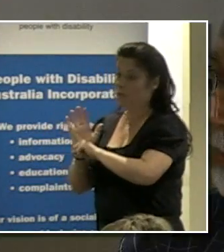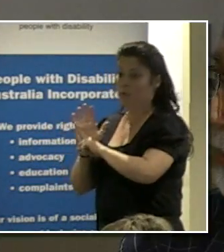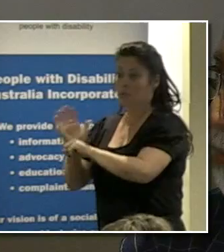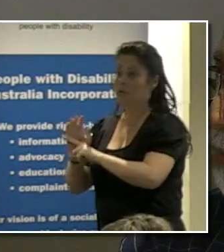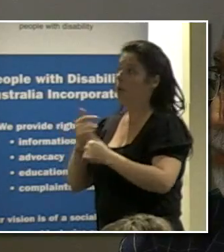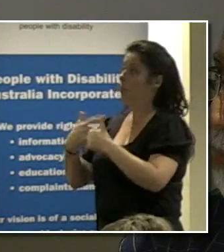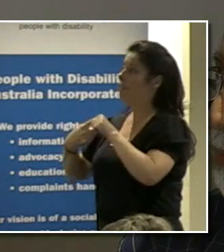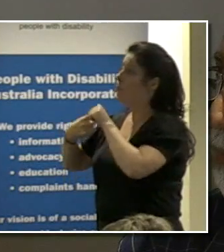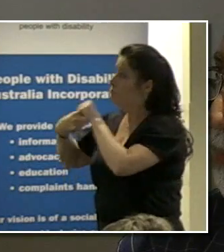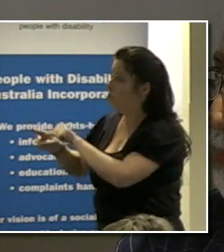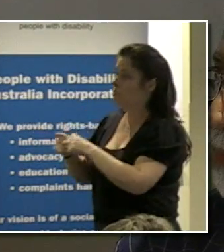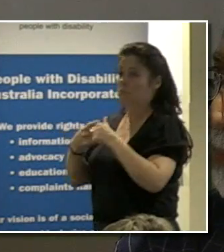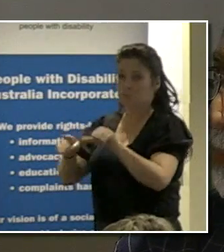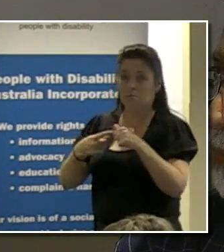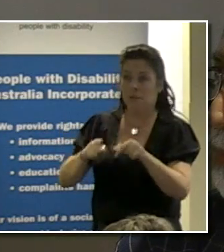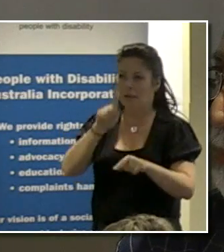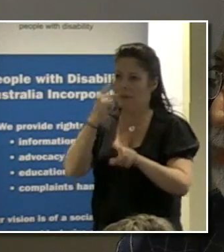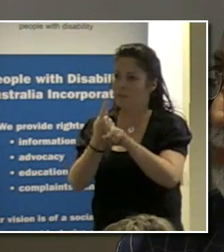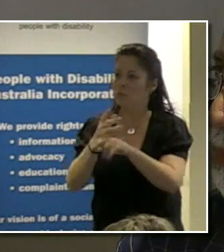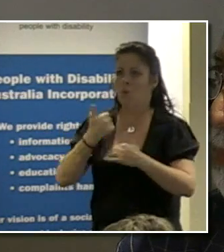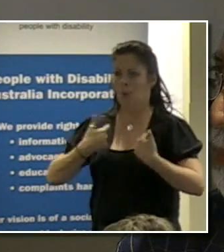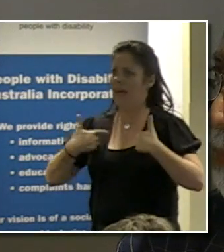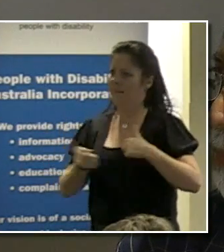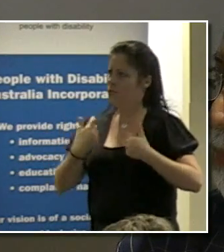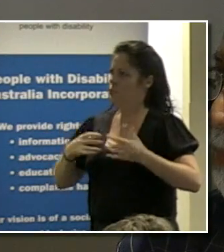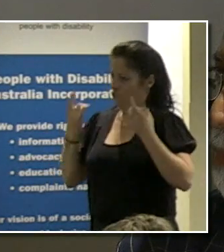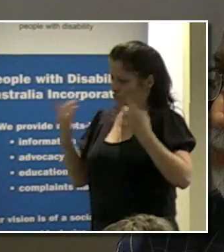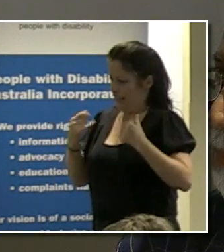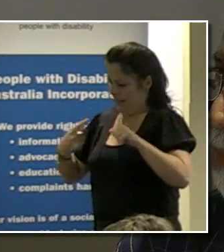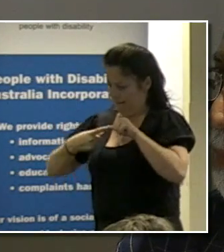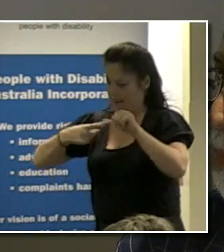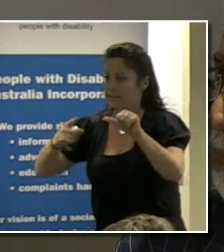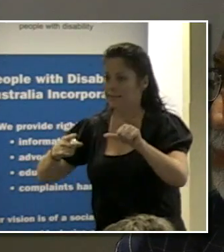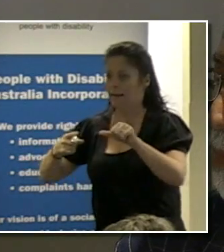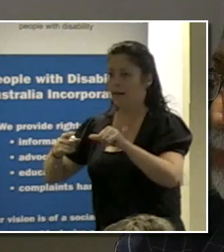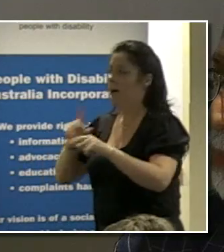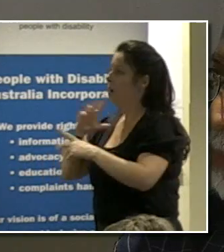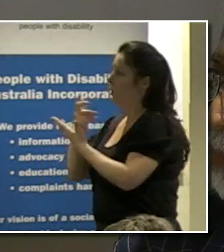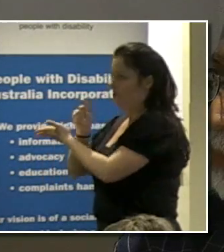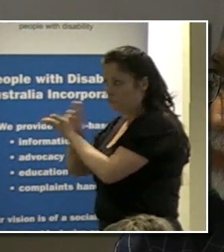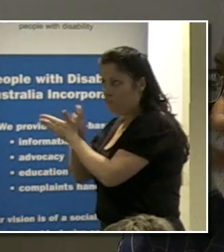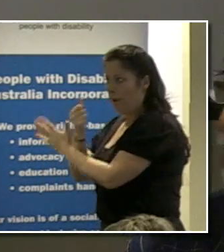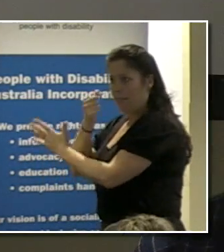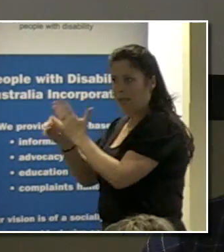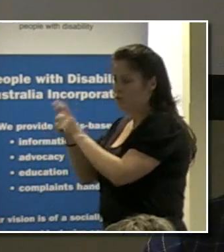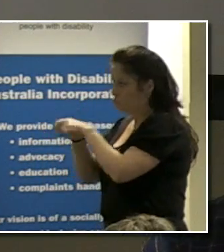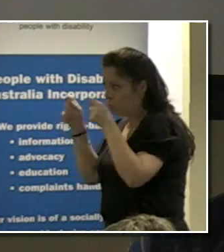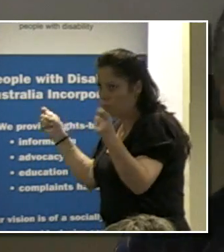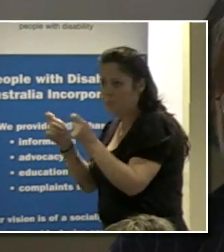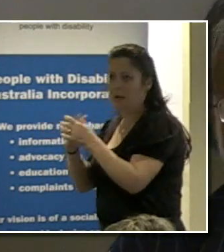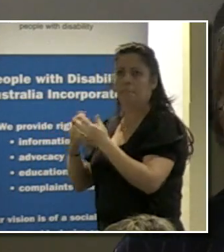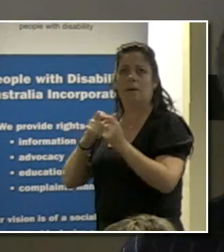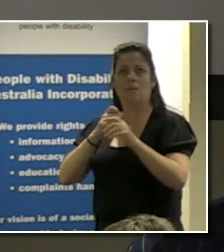editor, submissions to parliamentary inquiries, and in our advocacy work that we do as PWD, and we can